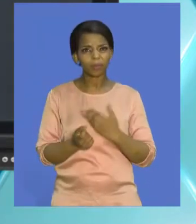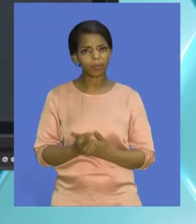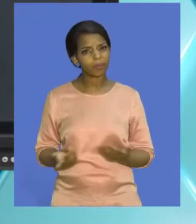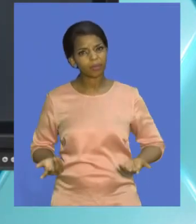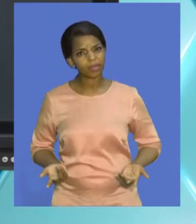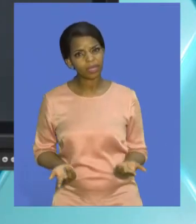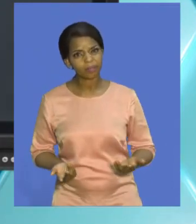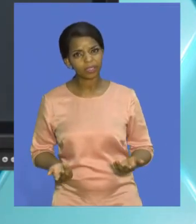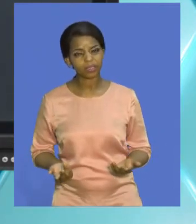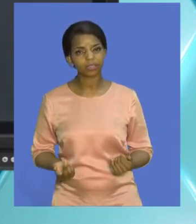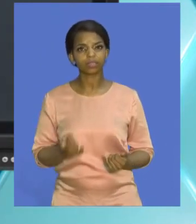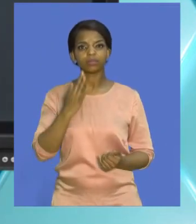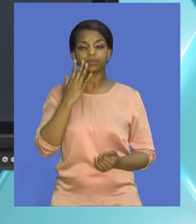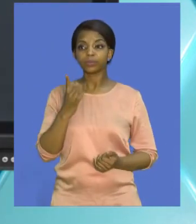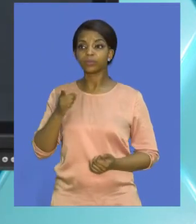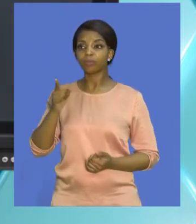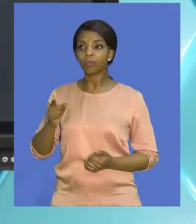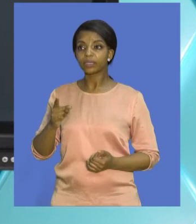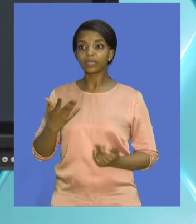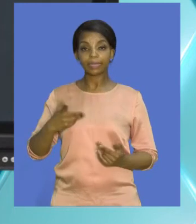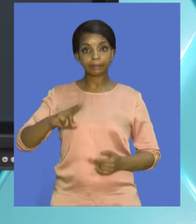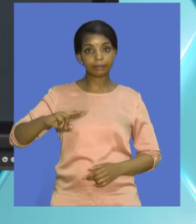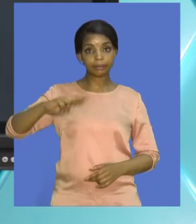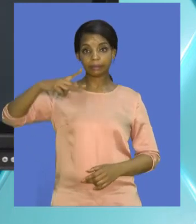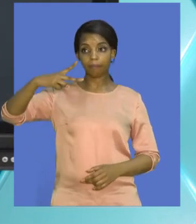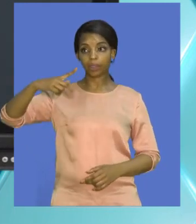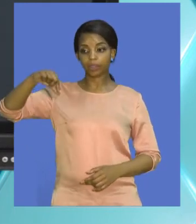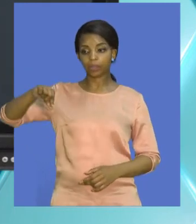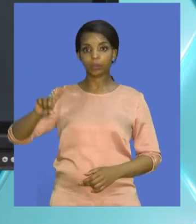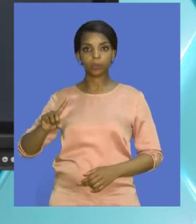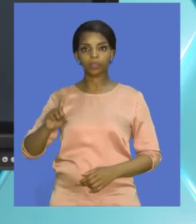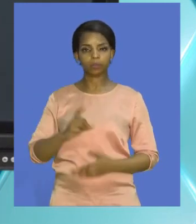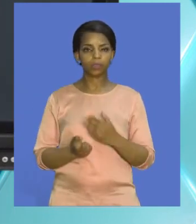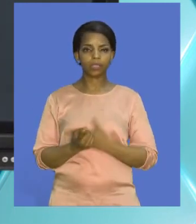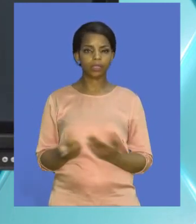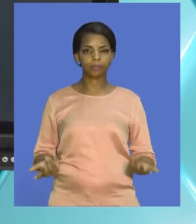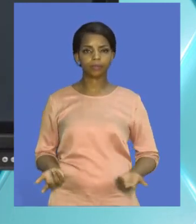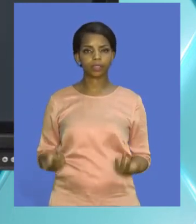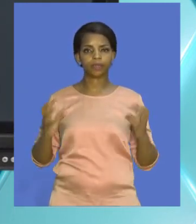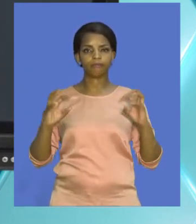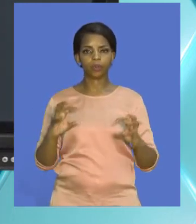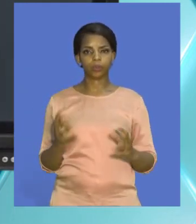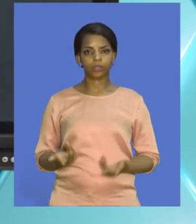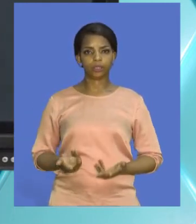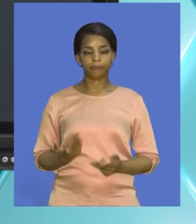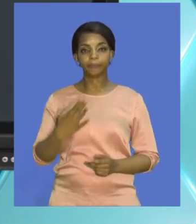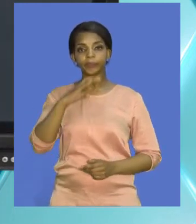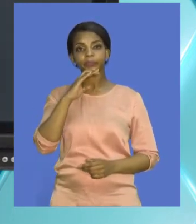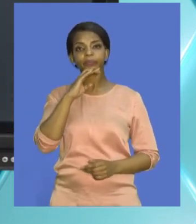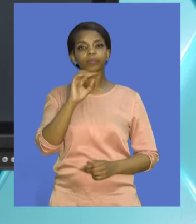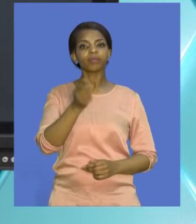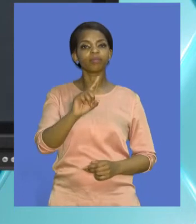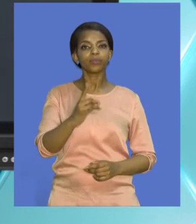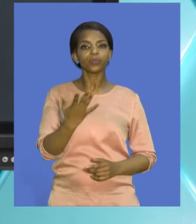the charge on Q1 is doubled? Now, if we double Q1, it means, in other words, we are saying that